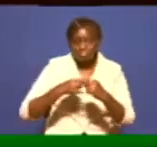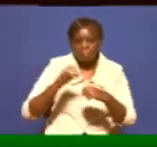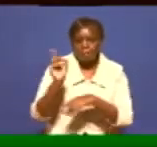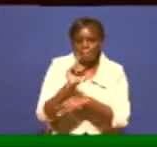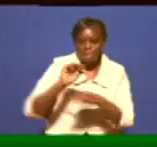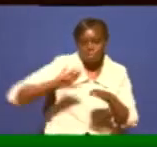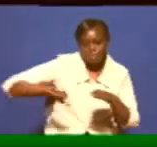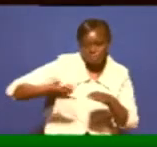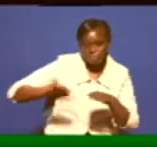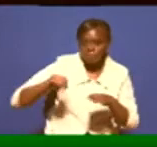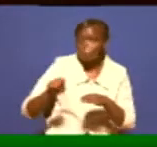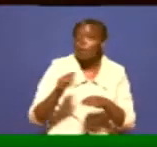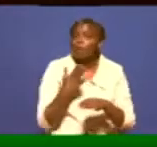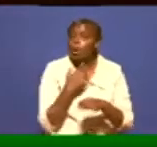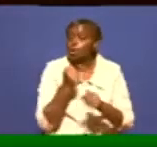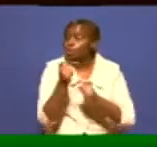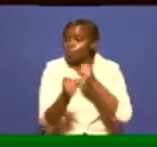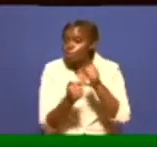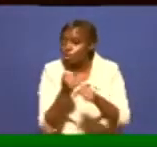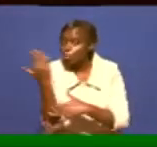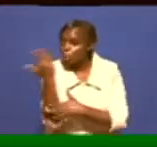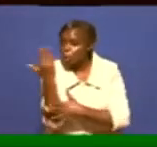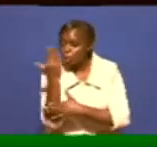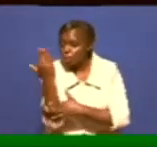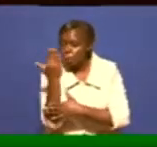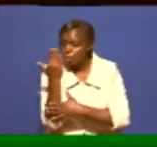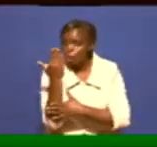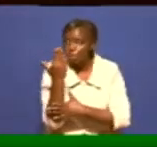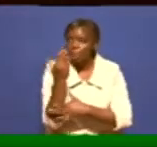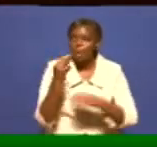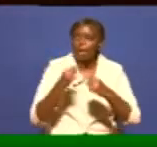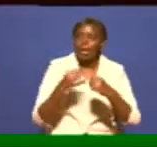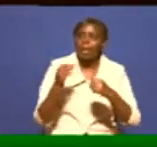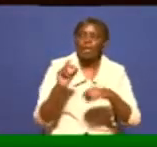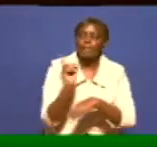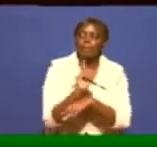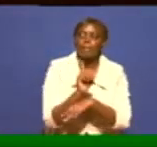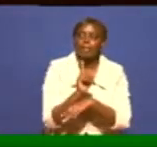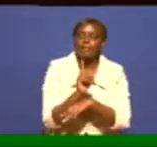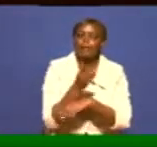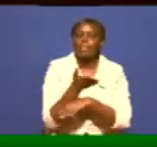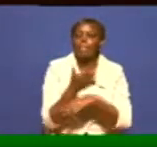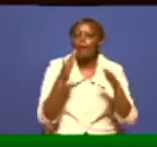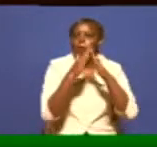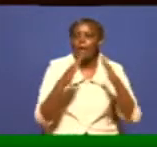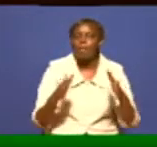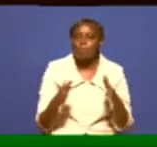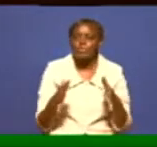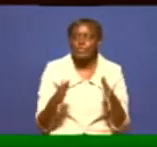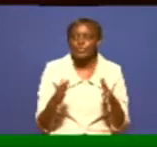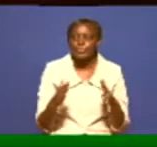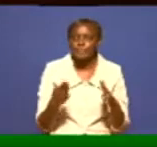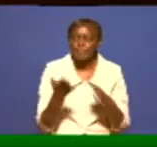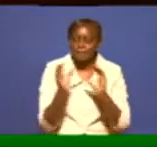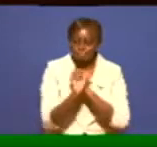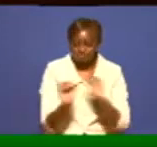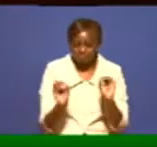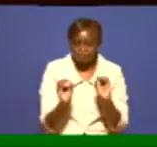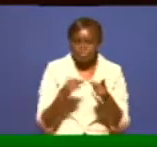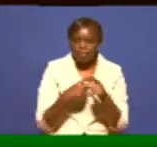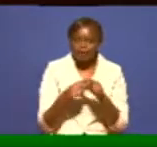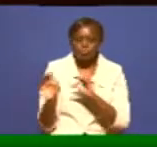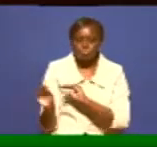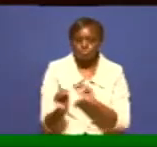he be willing to proceed with it, I would be happy to give him the opportunity. Is he in the House? Doesn't seem so. So then we go to